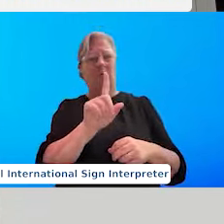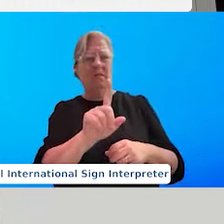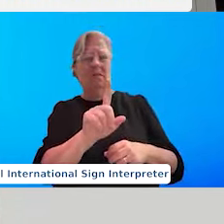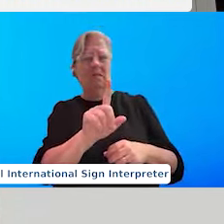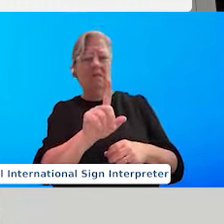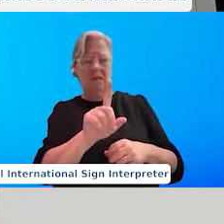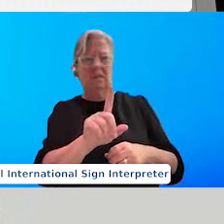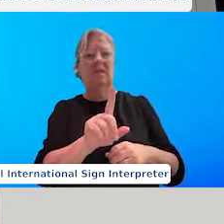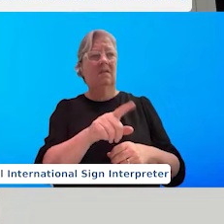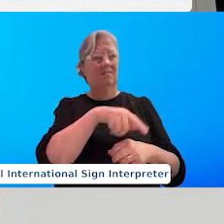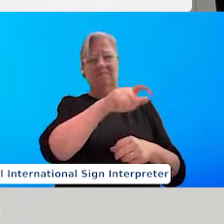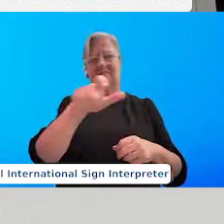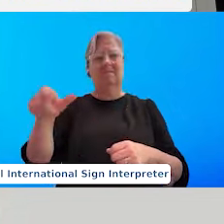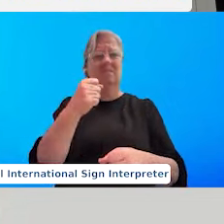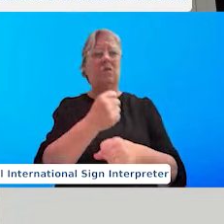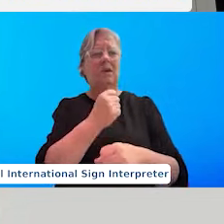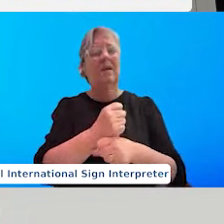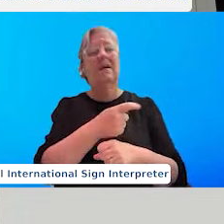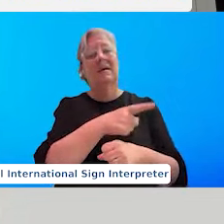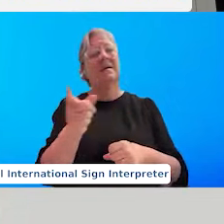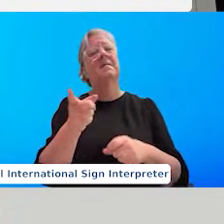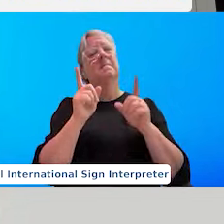the companies or the